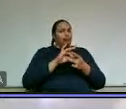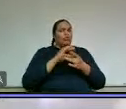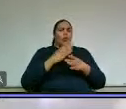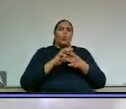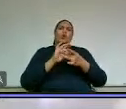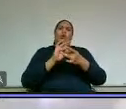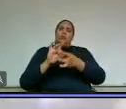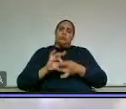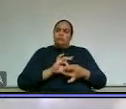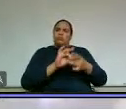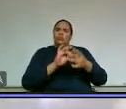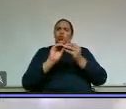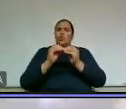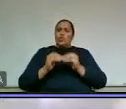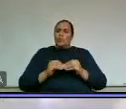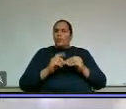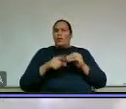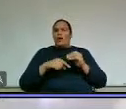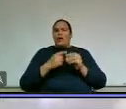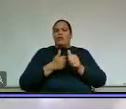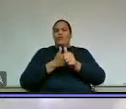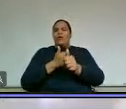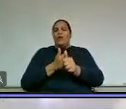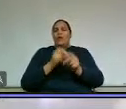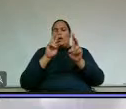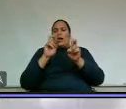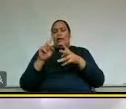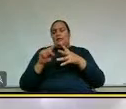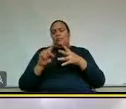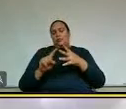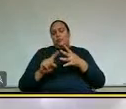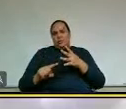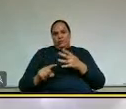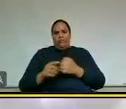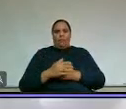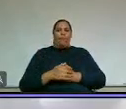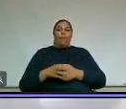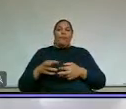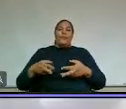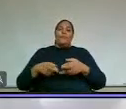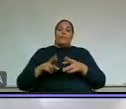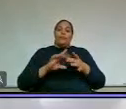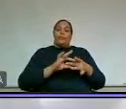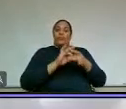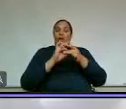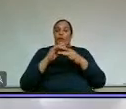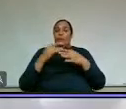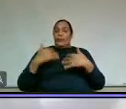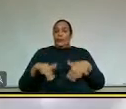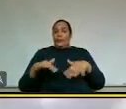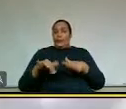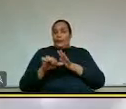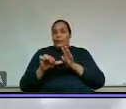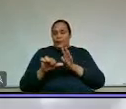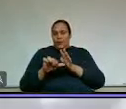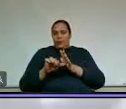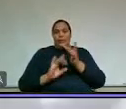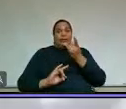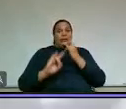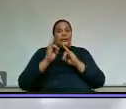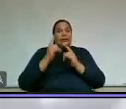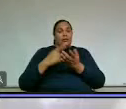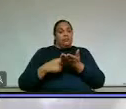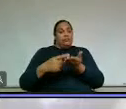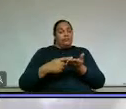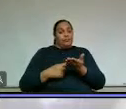cooperation to build around the following items, please. Roads of joint significance, the city's